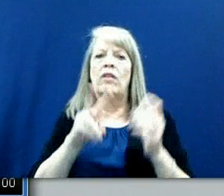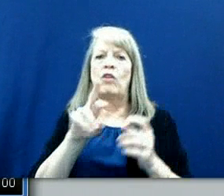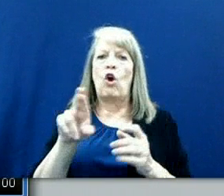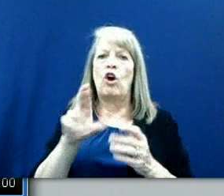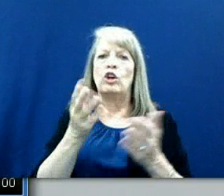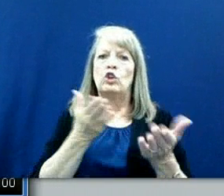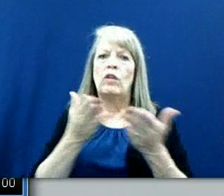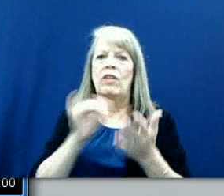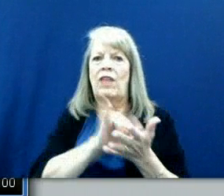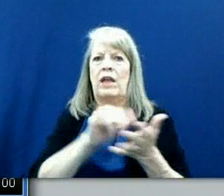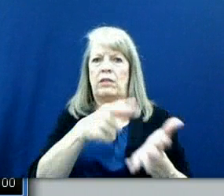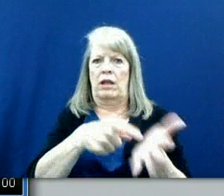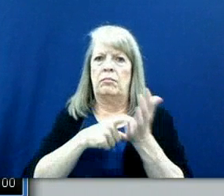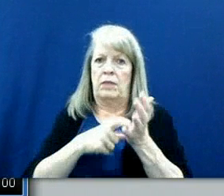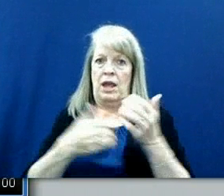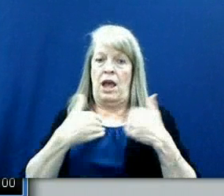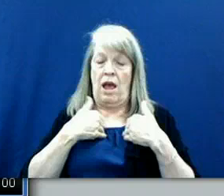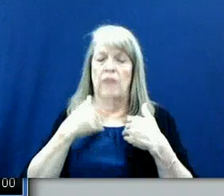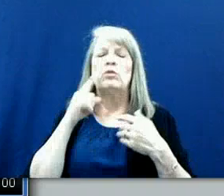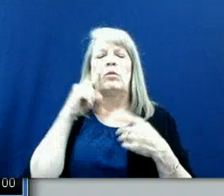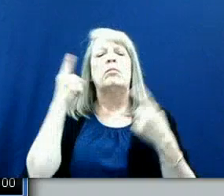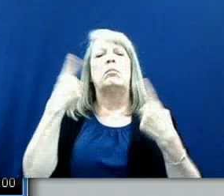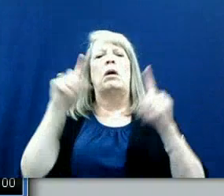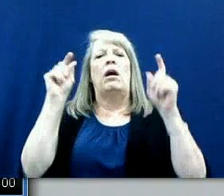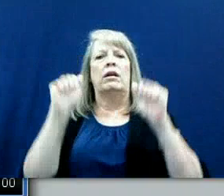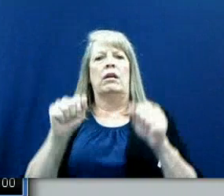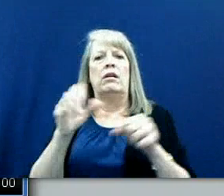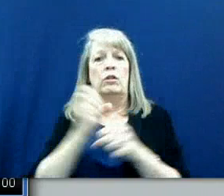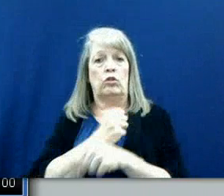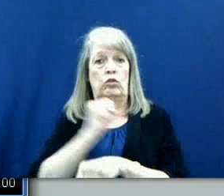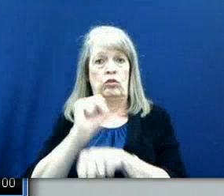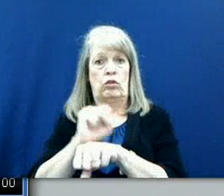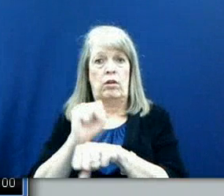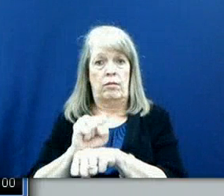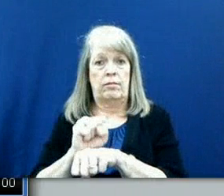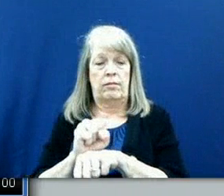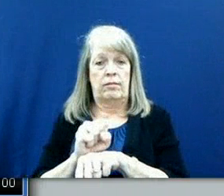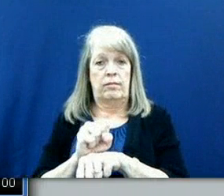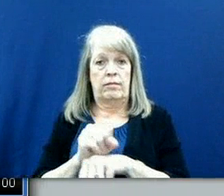services needed to achieve the goal.